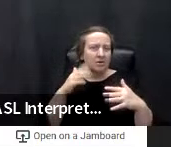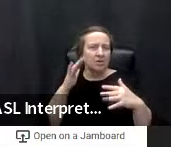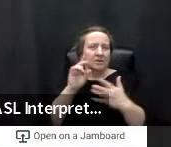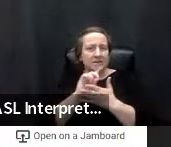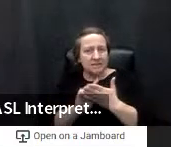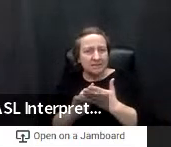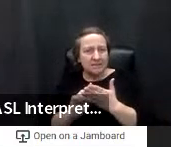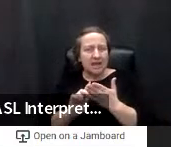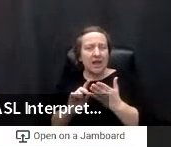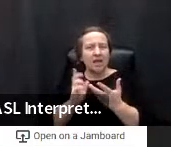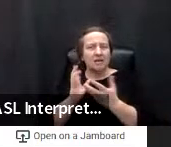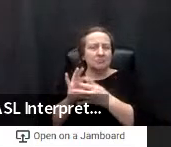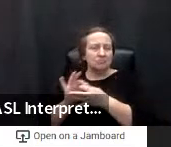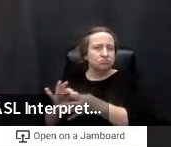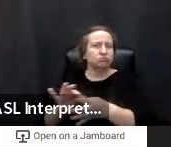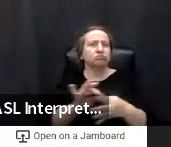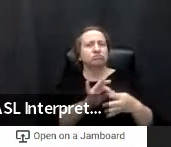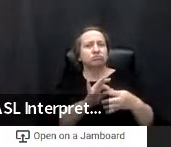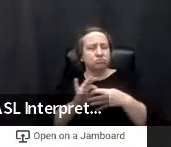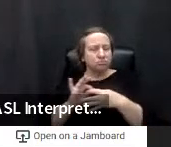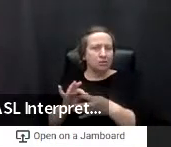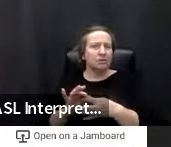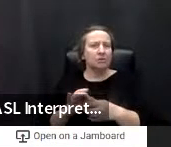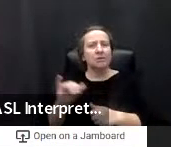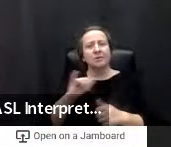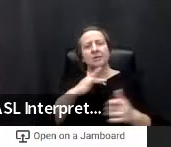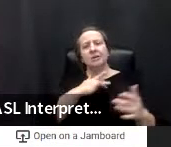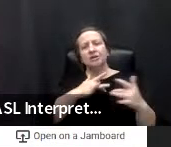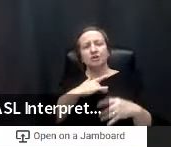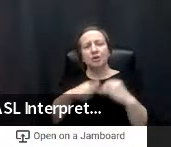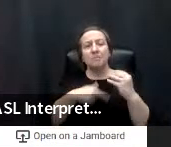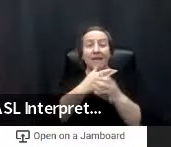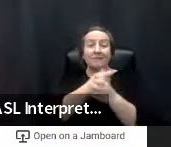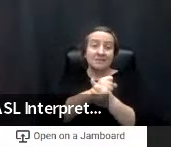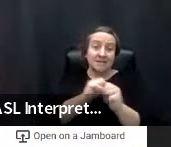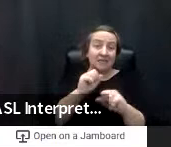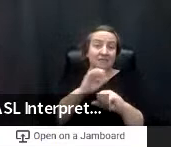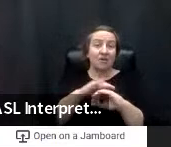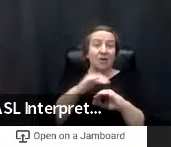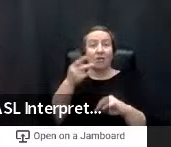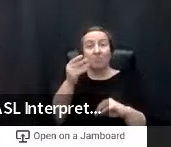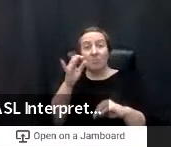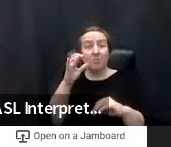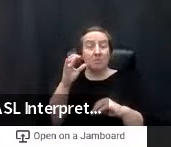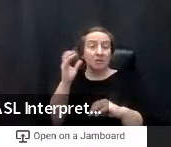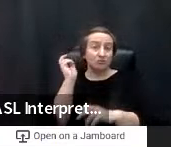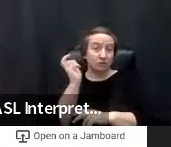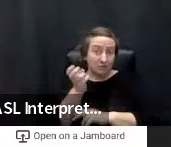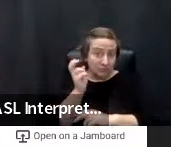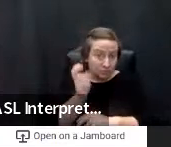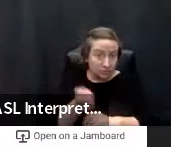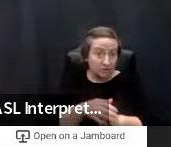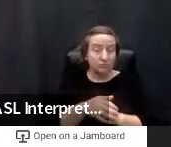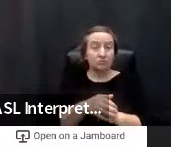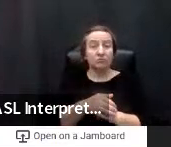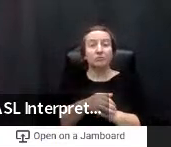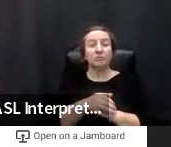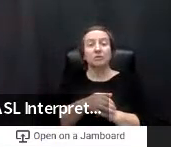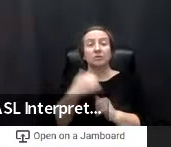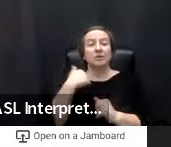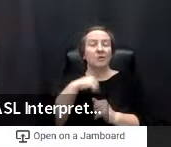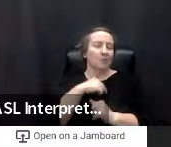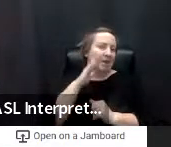in a cohesive manner. Also concerns about safety on public transportation, which, as